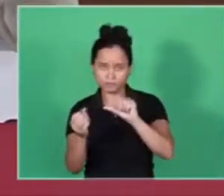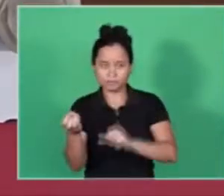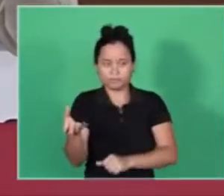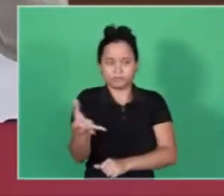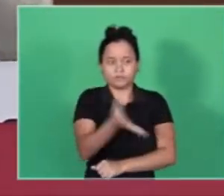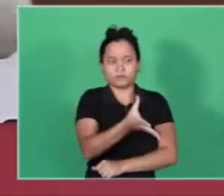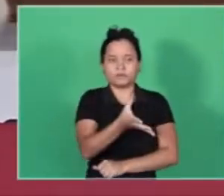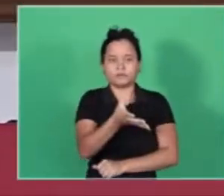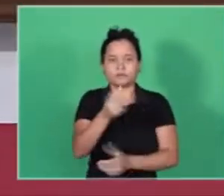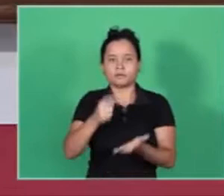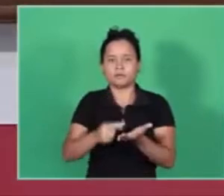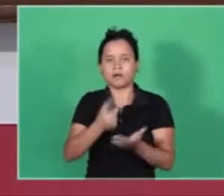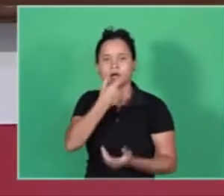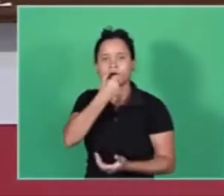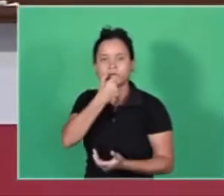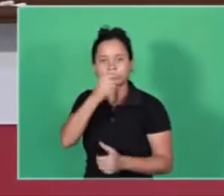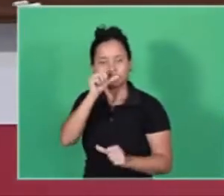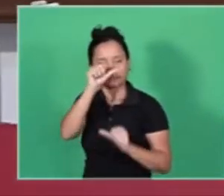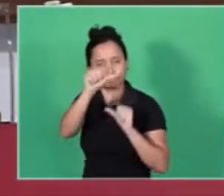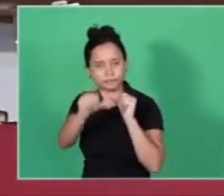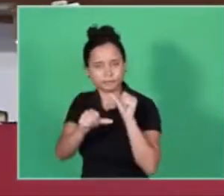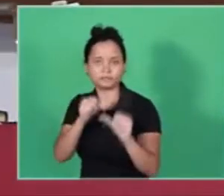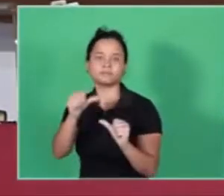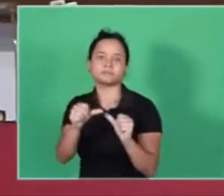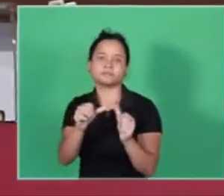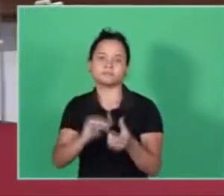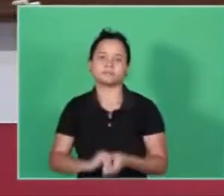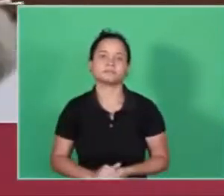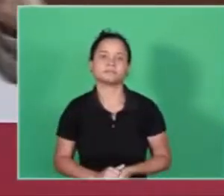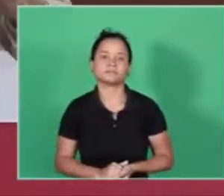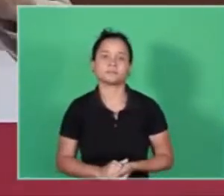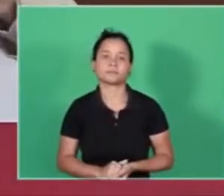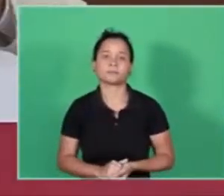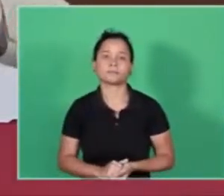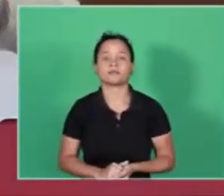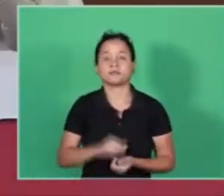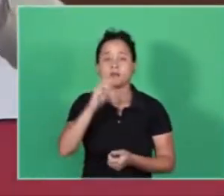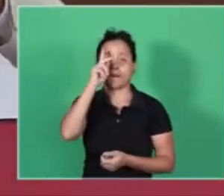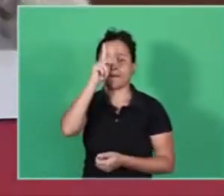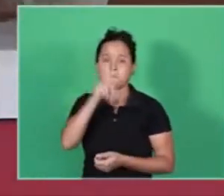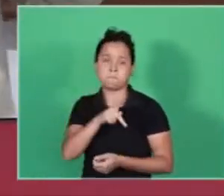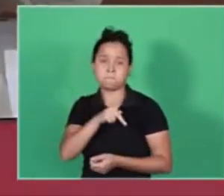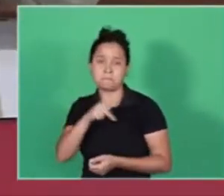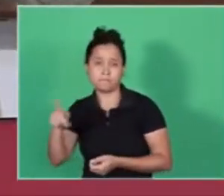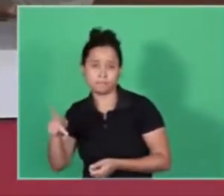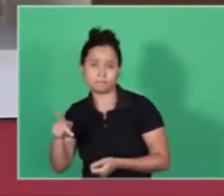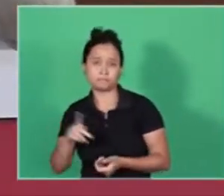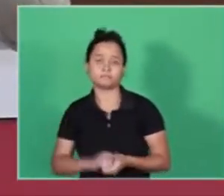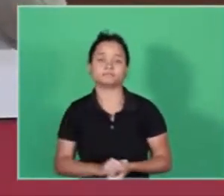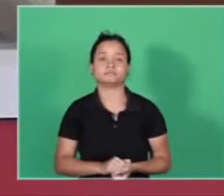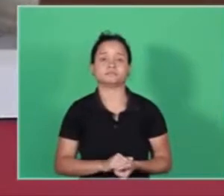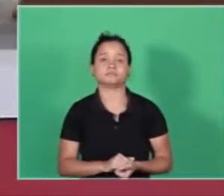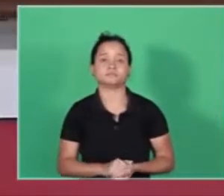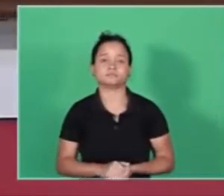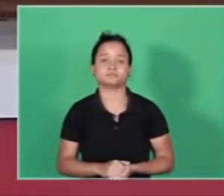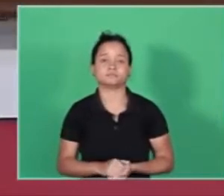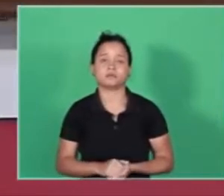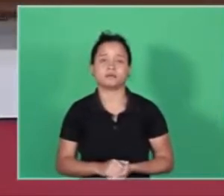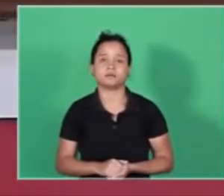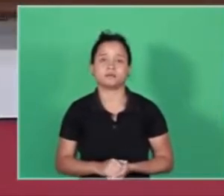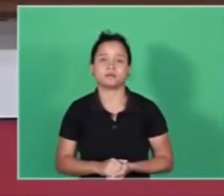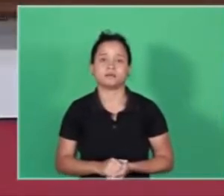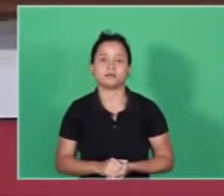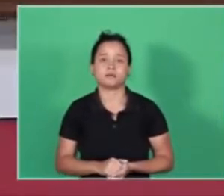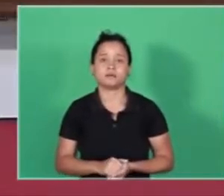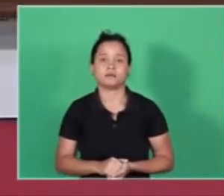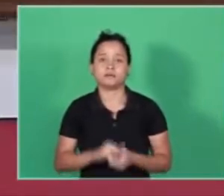It was put before the pastor or the priest, and it